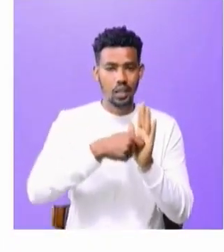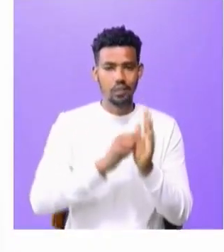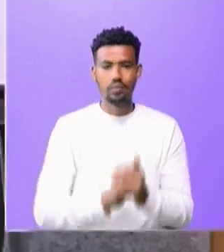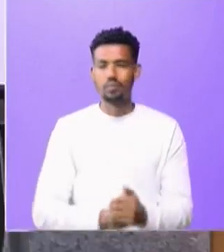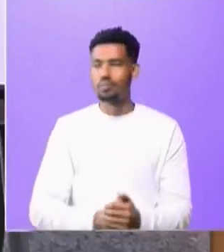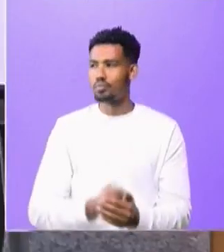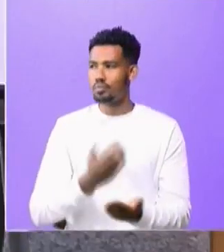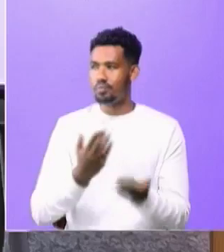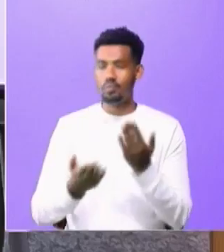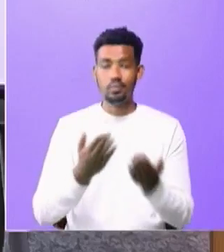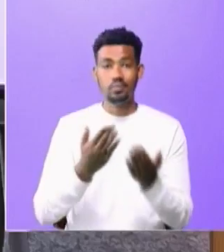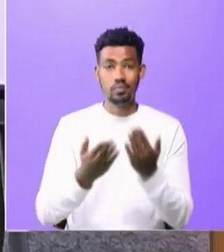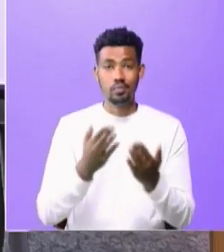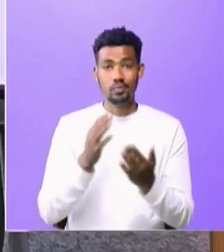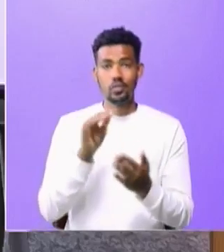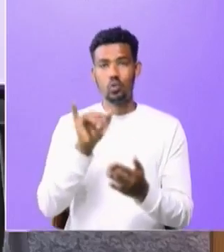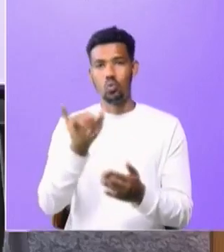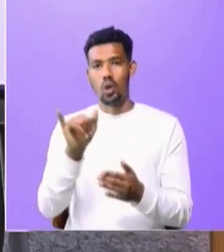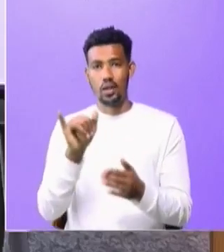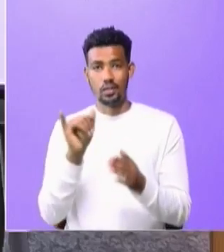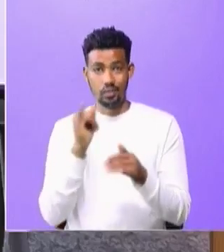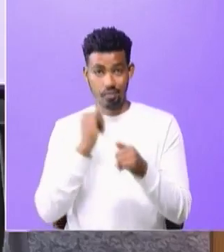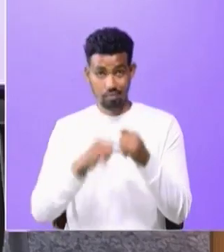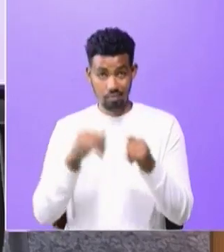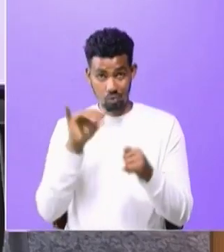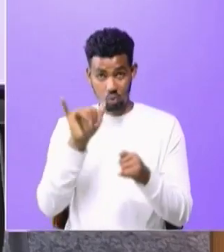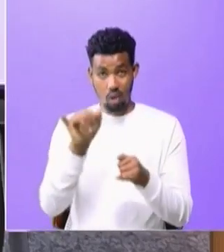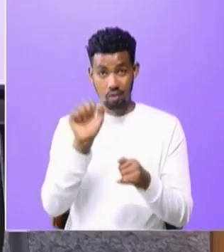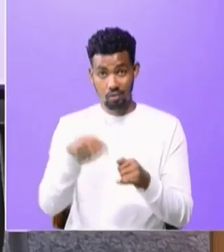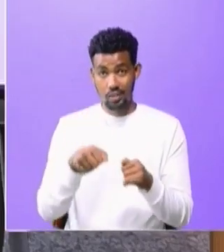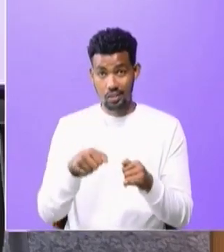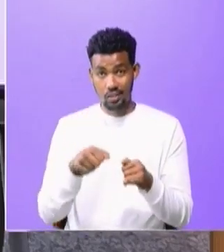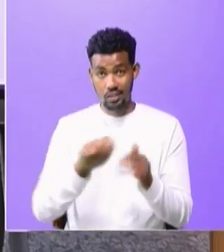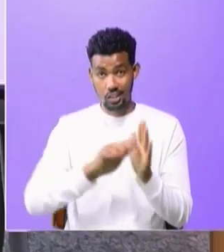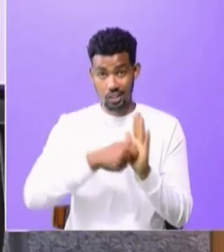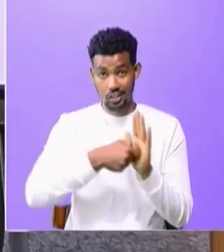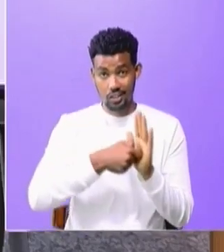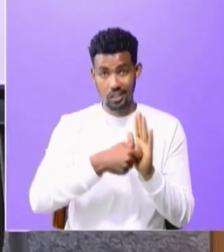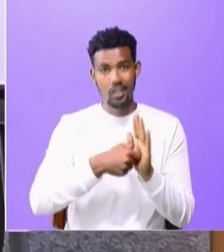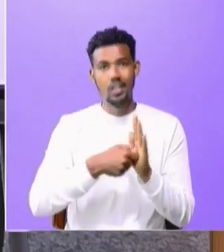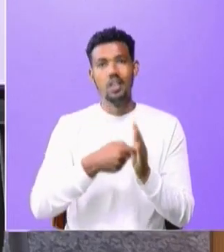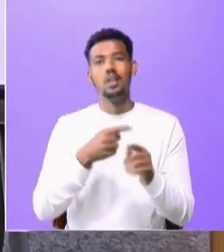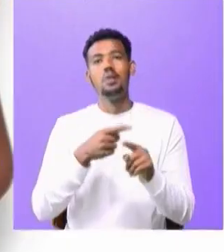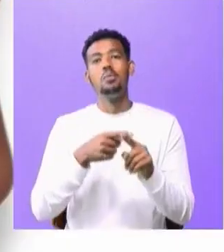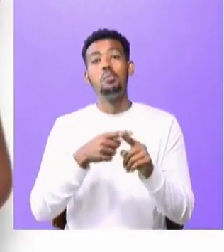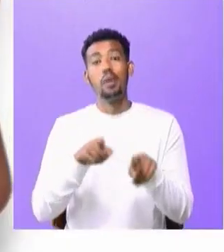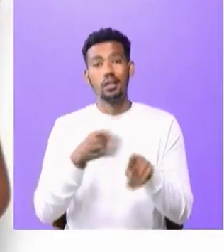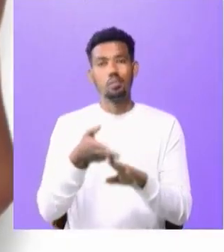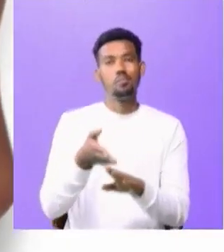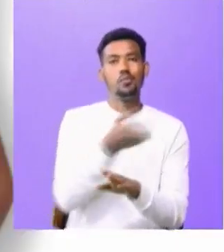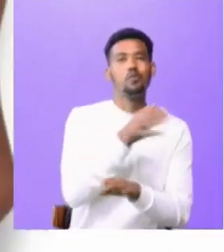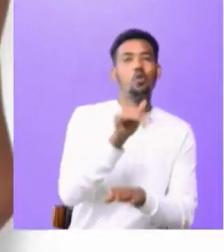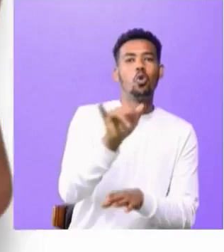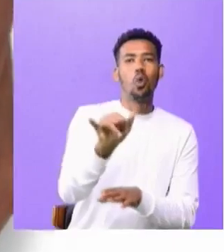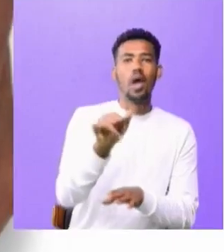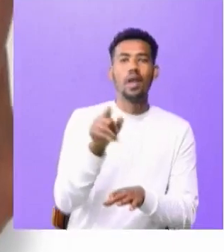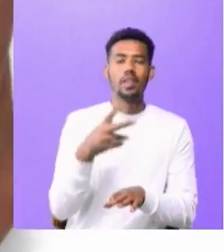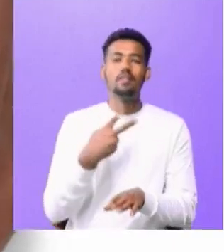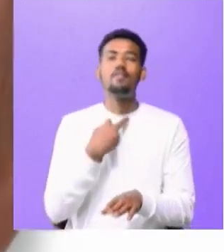is ending with Y. Look, students, before Y, there is a vowel E. So easily,